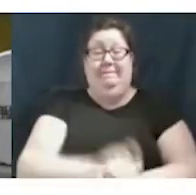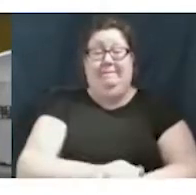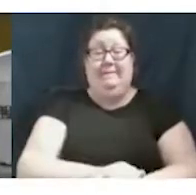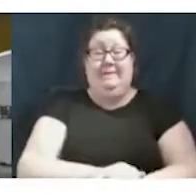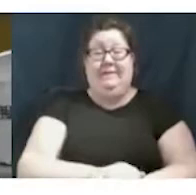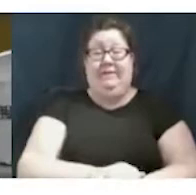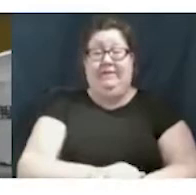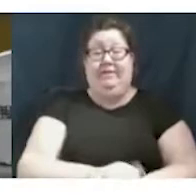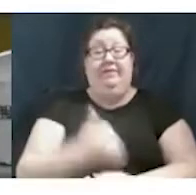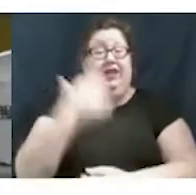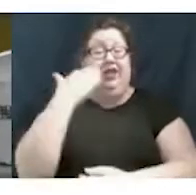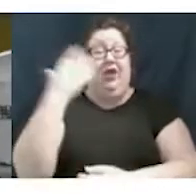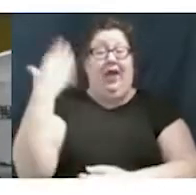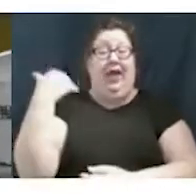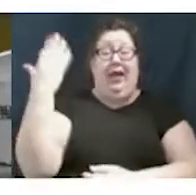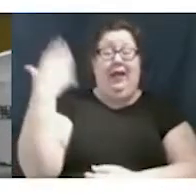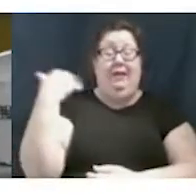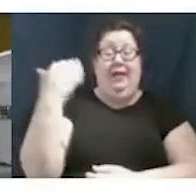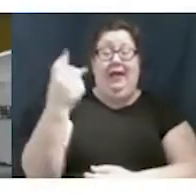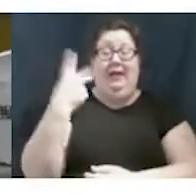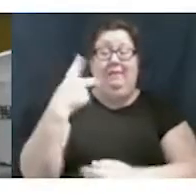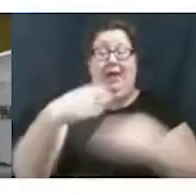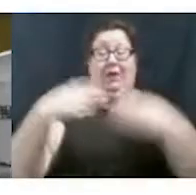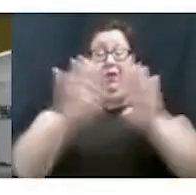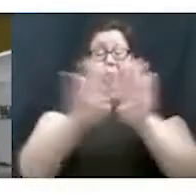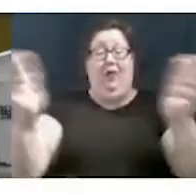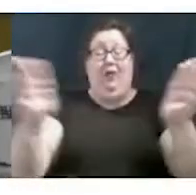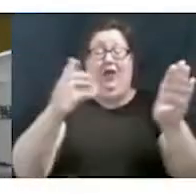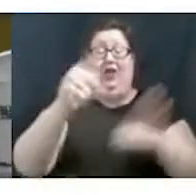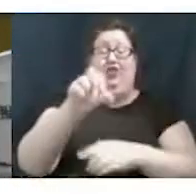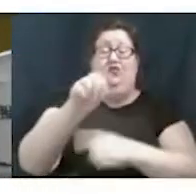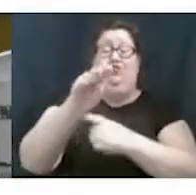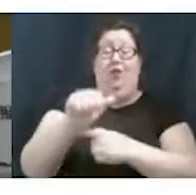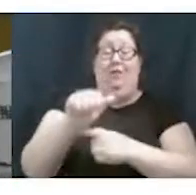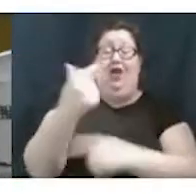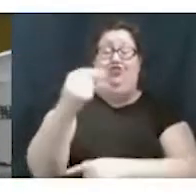I painted a back wall with some chroma green paint, and and that served better than